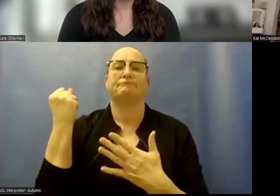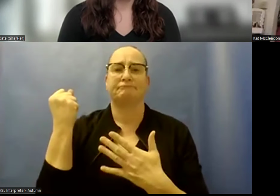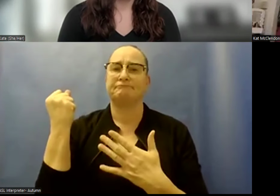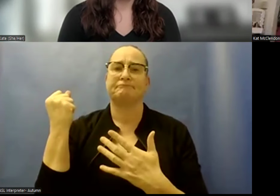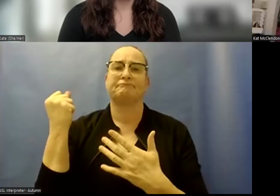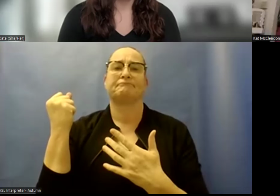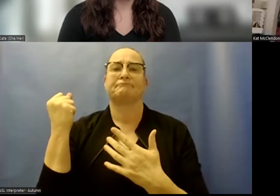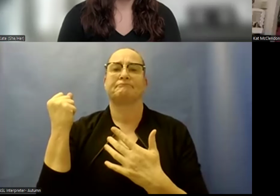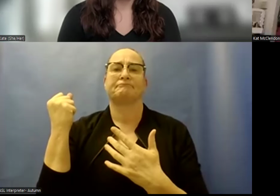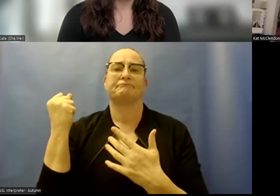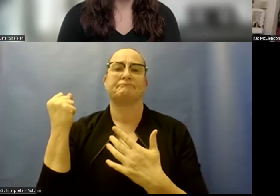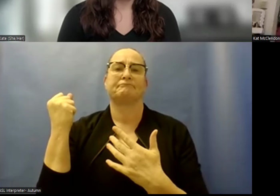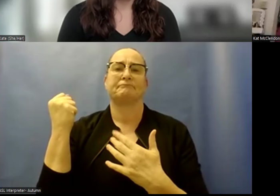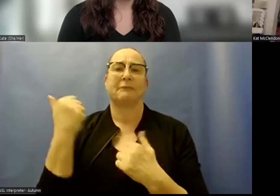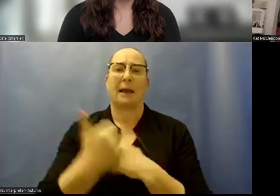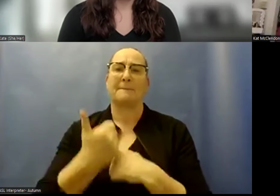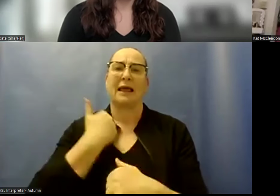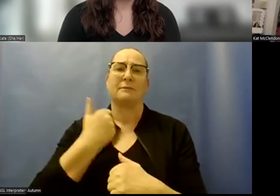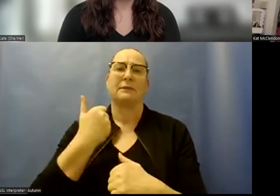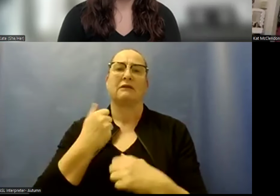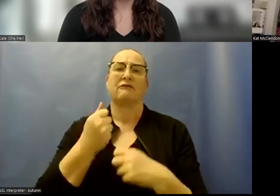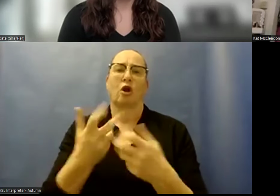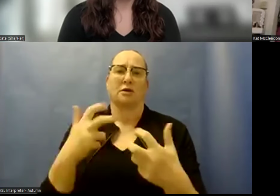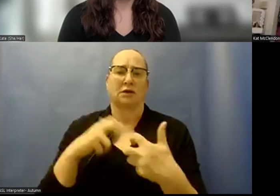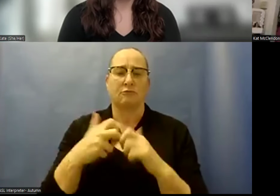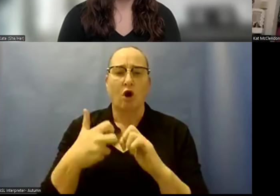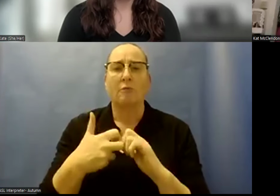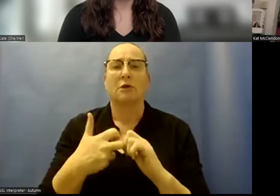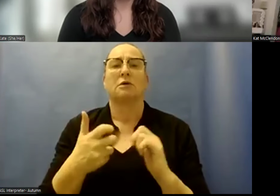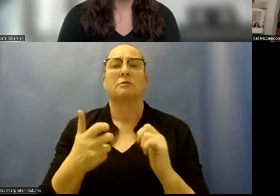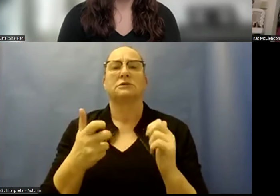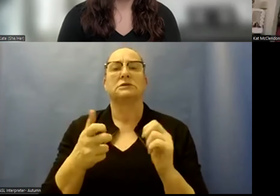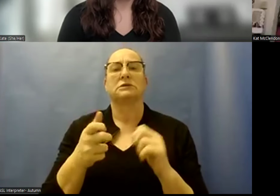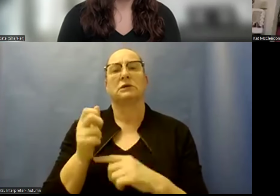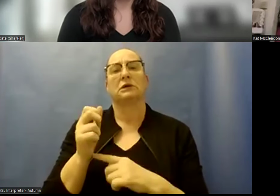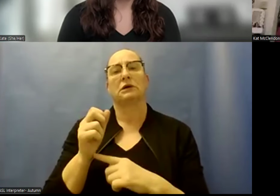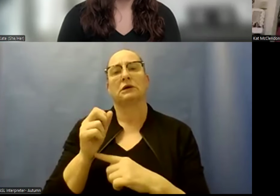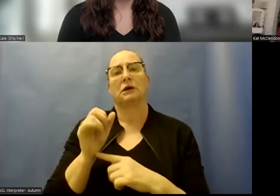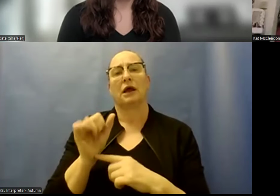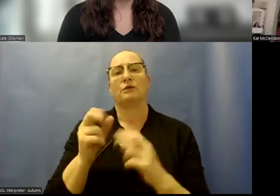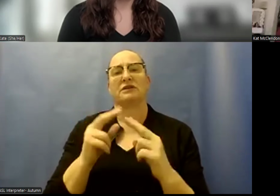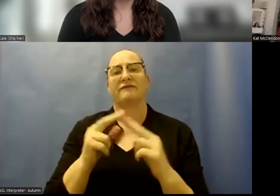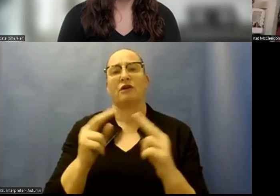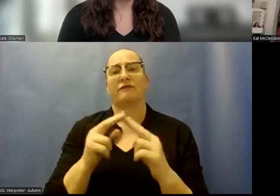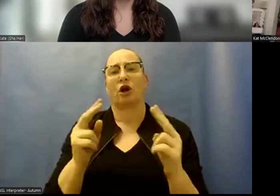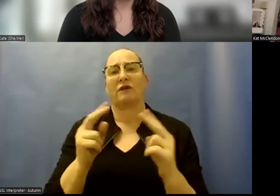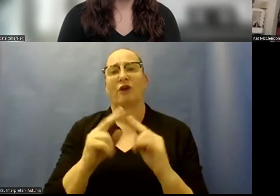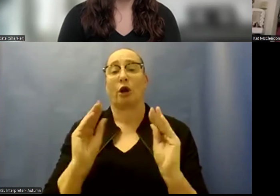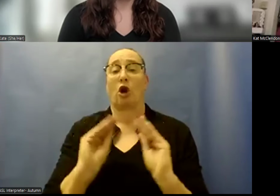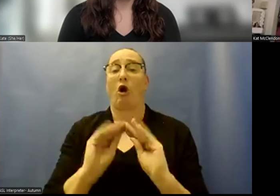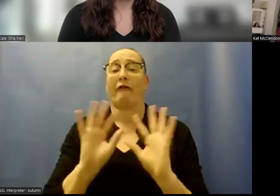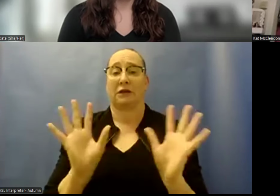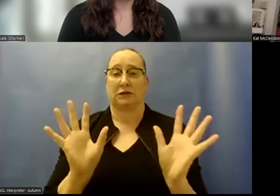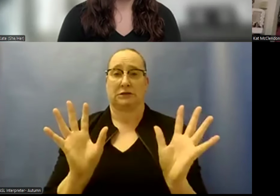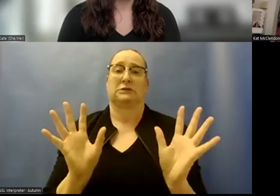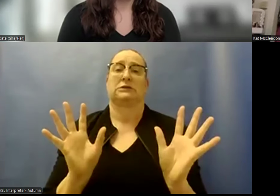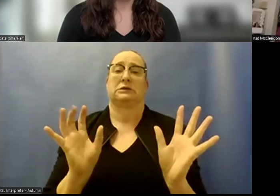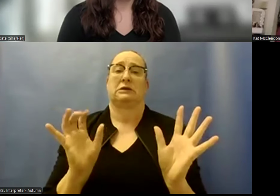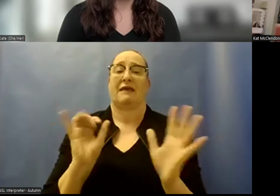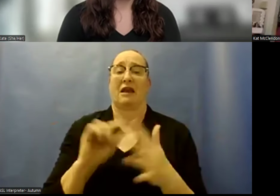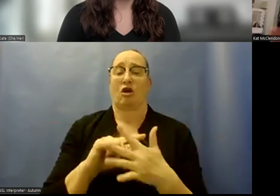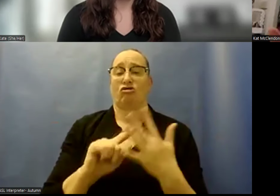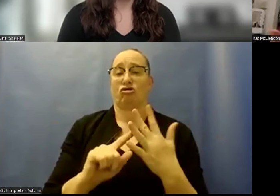immediately blamed me for causing problems. And it was very, very, very obvious that those